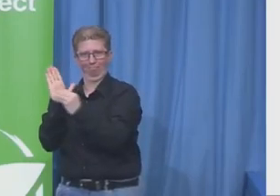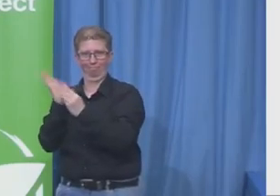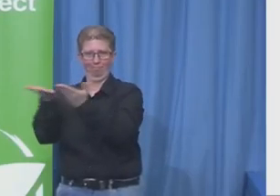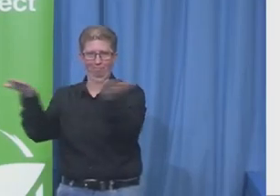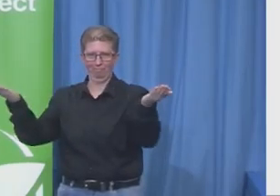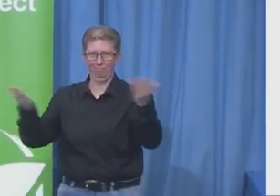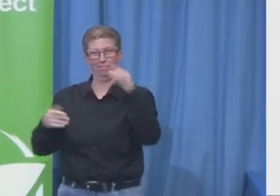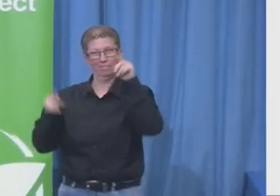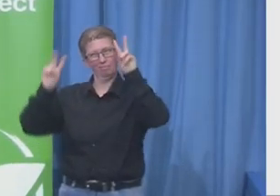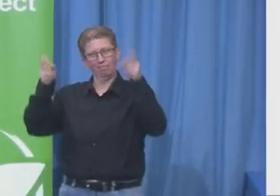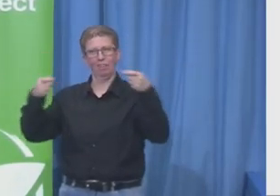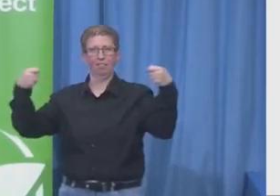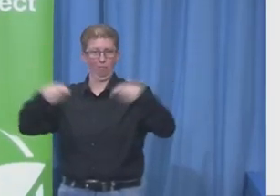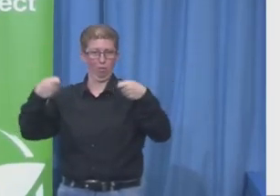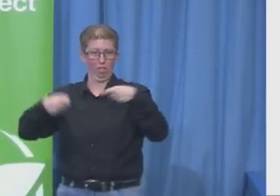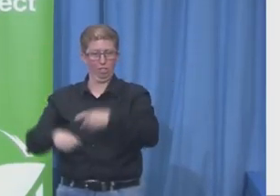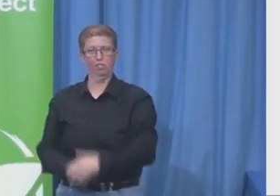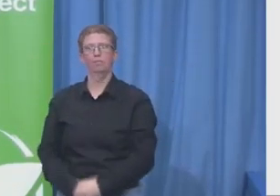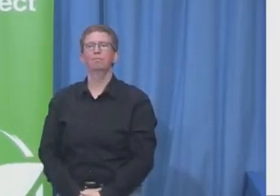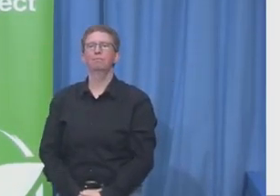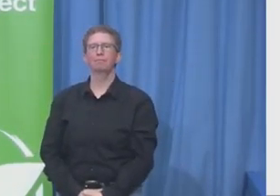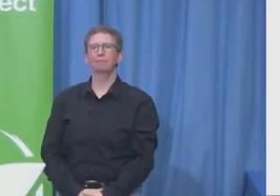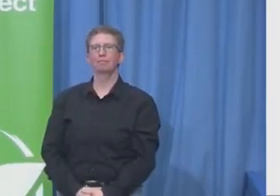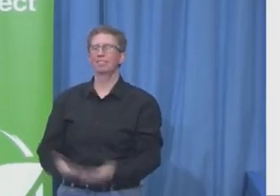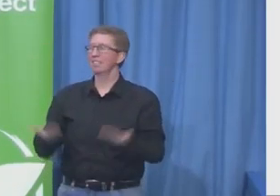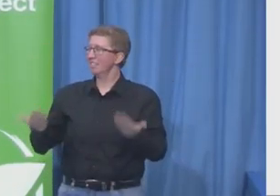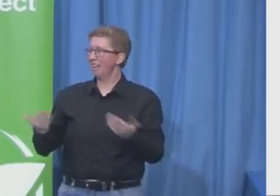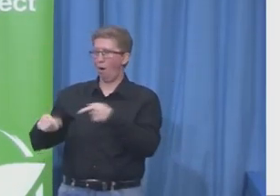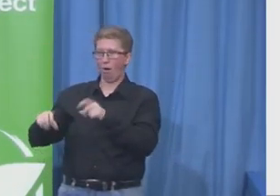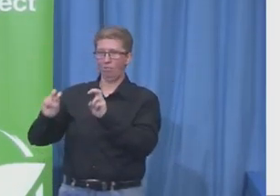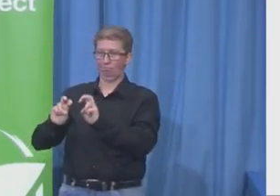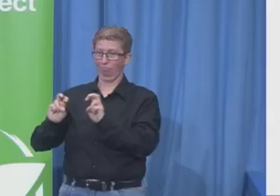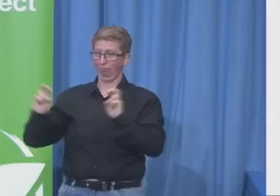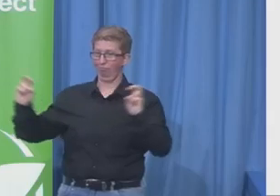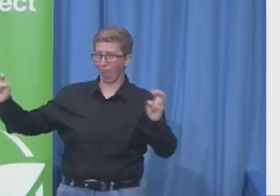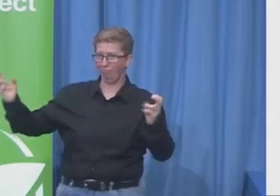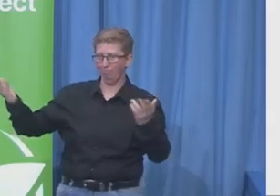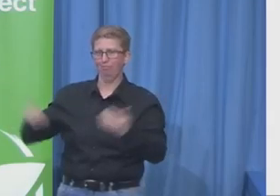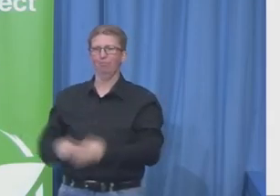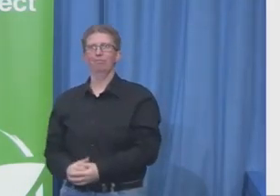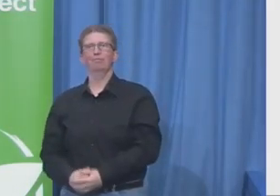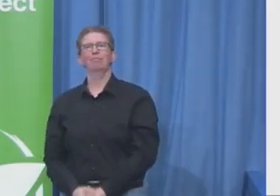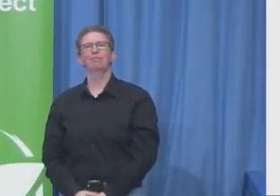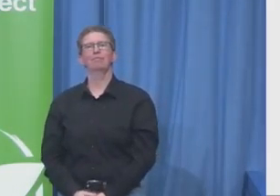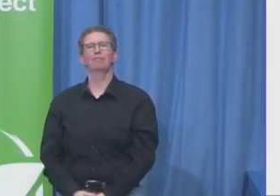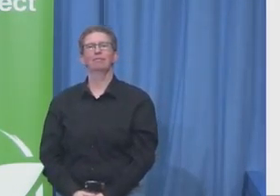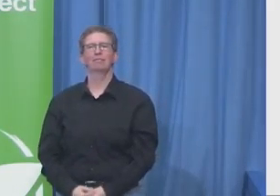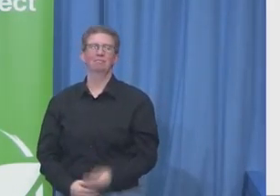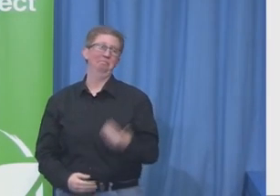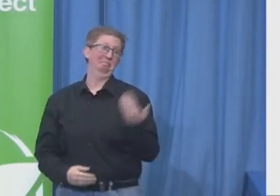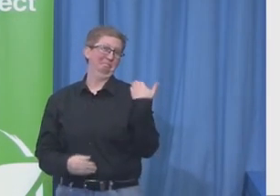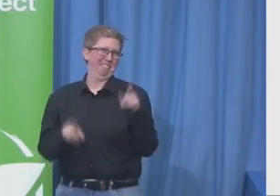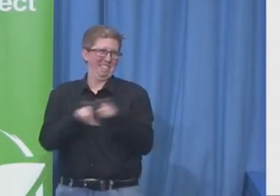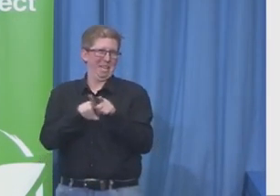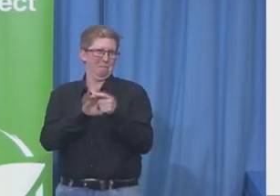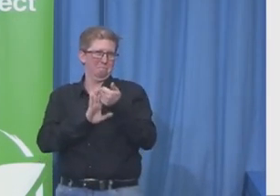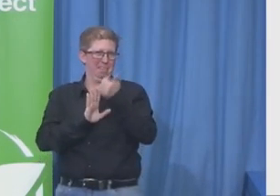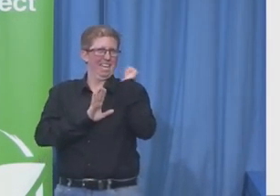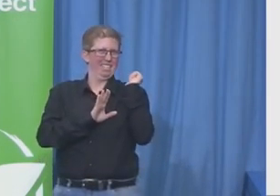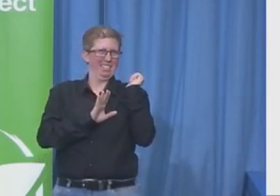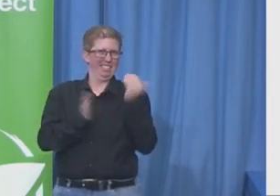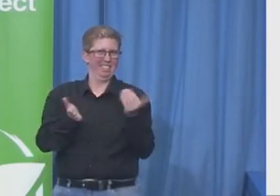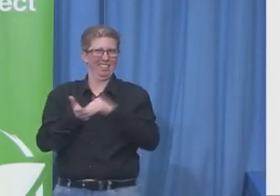Now we're onto the couch. Mr. FEMBEK, we're back onto the couches again. So Michael is going to host a